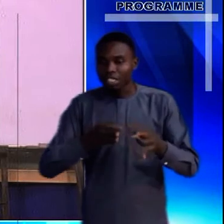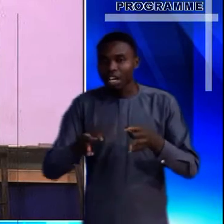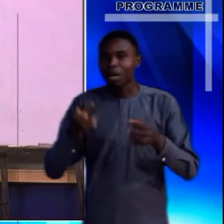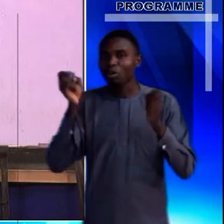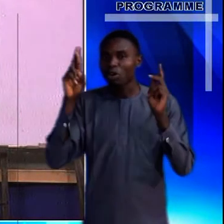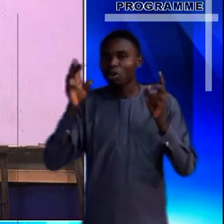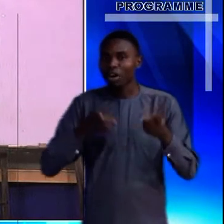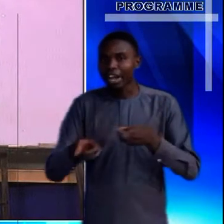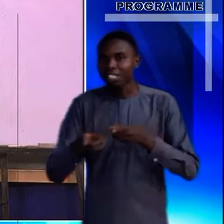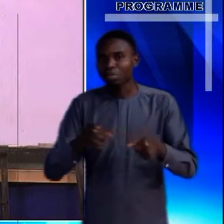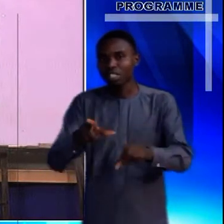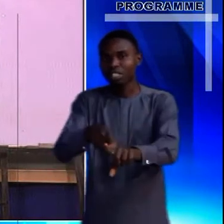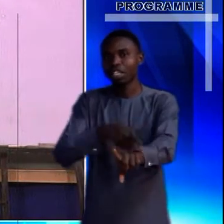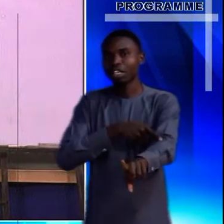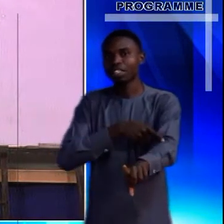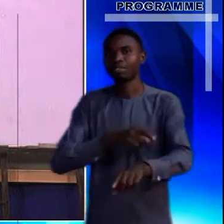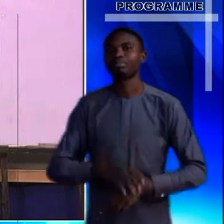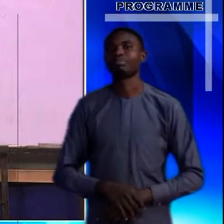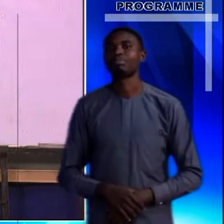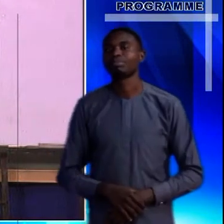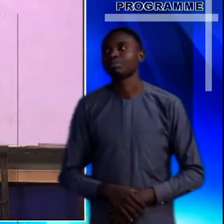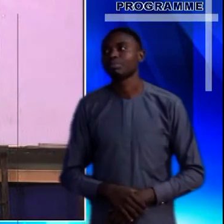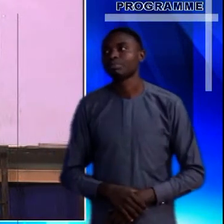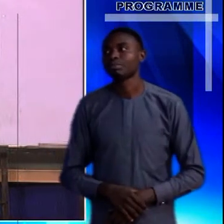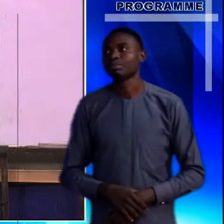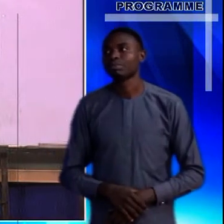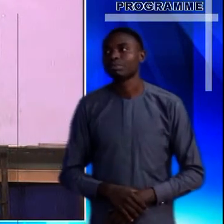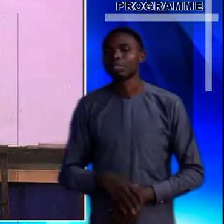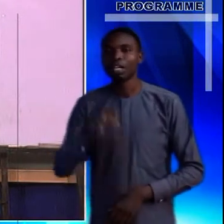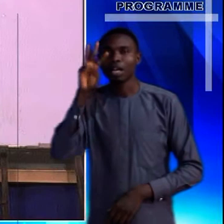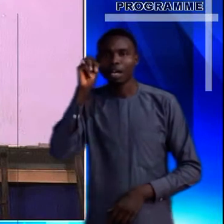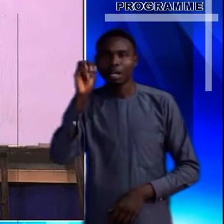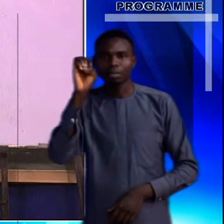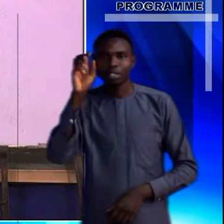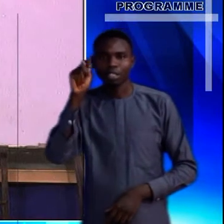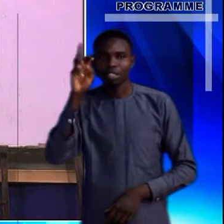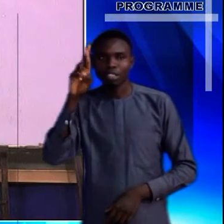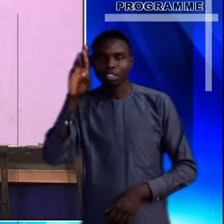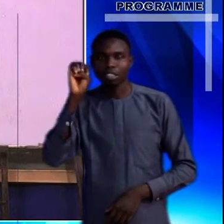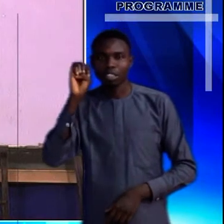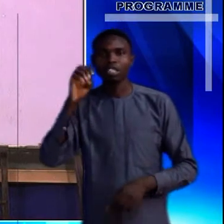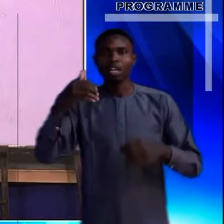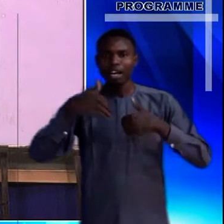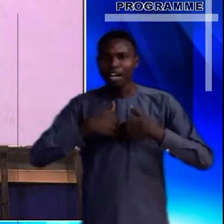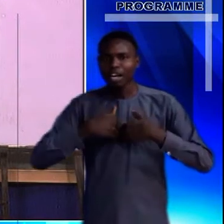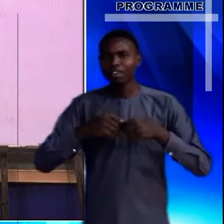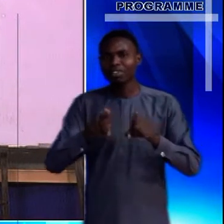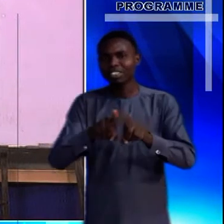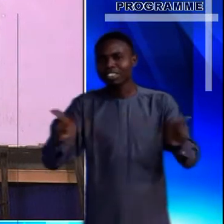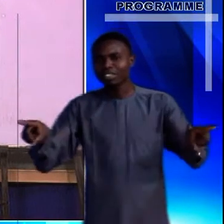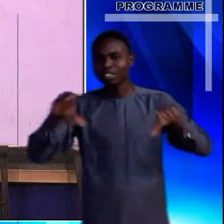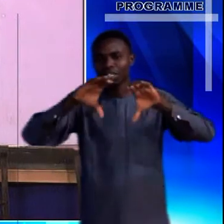if we say a meter, meter has different classification. We have kilometer, we